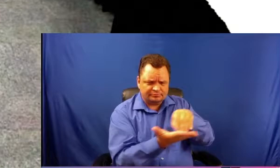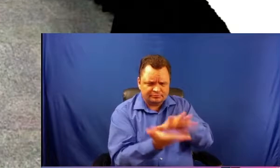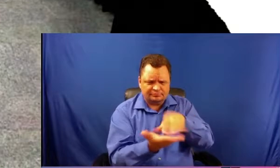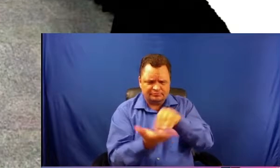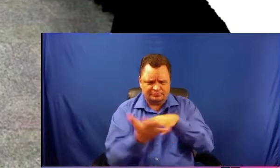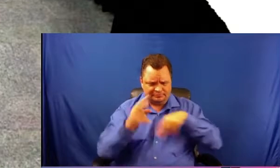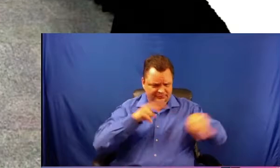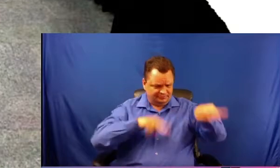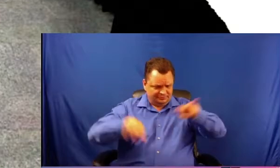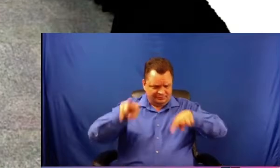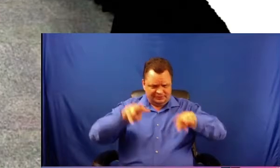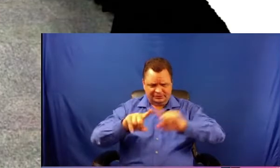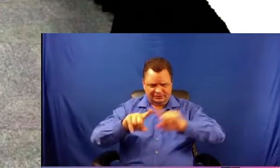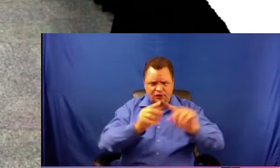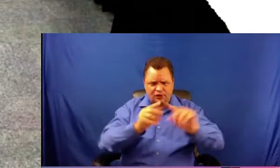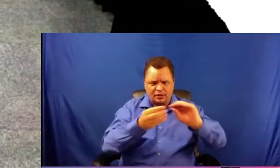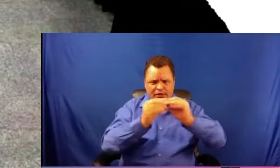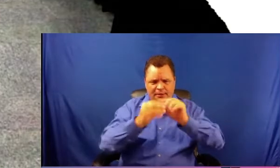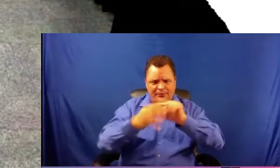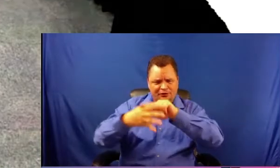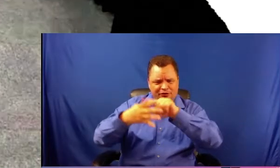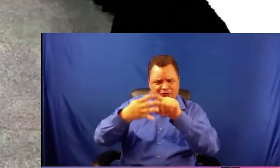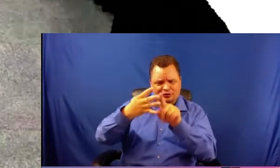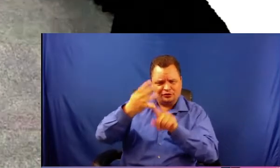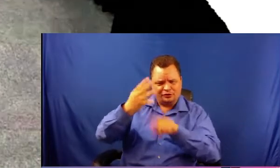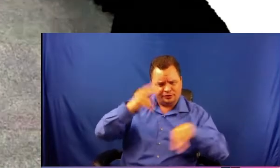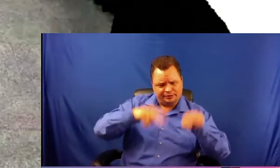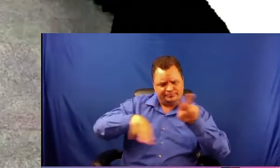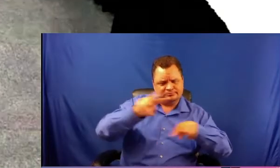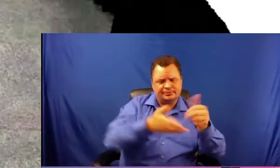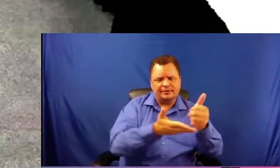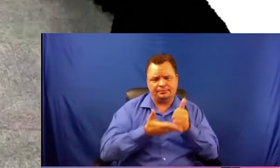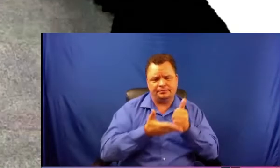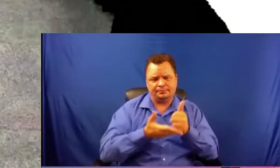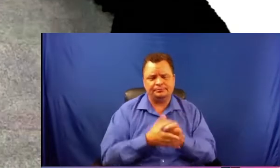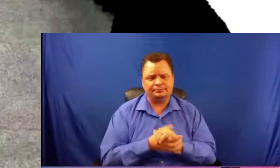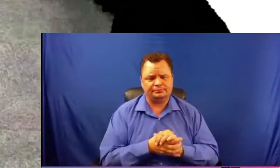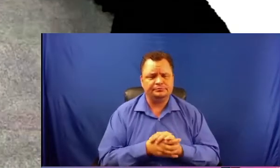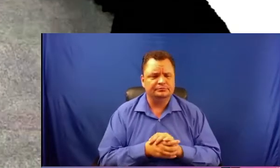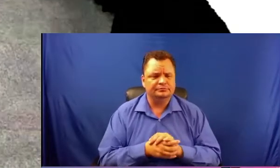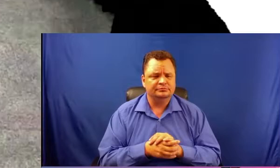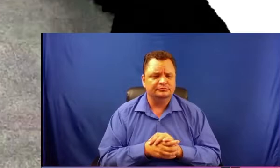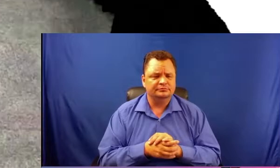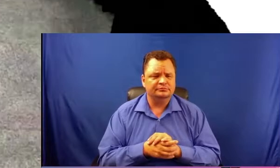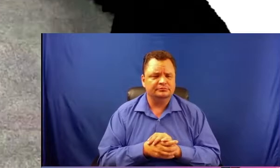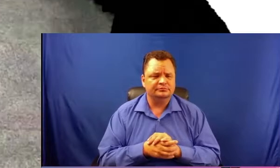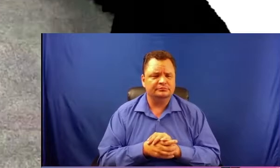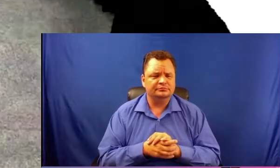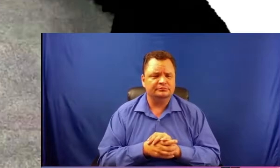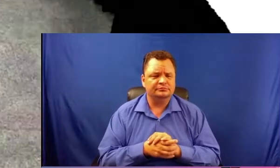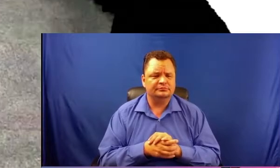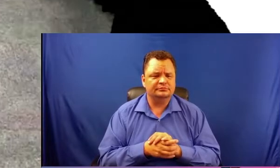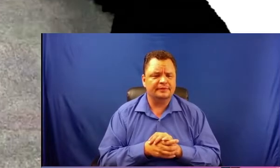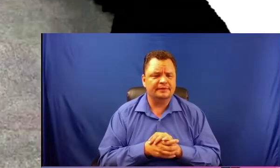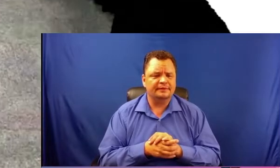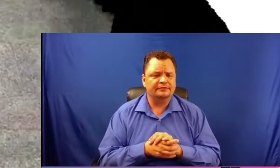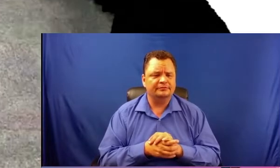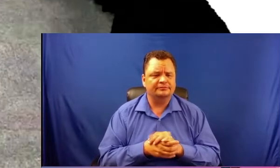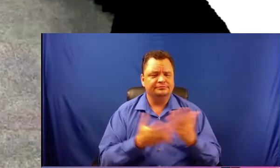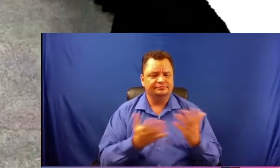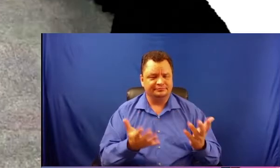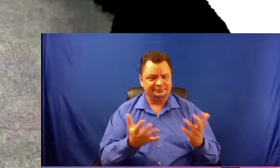various amounts. So since you have this in front of you, board members, any